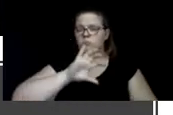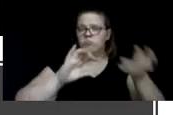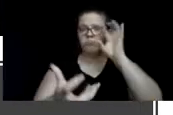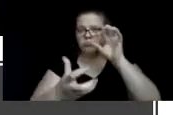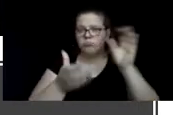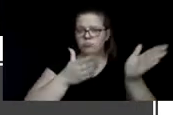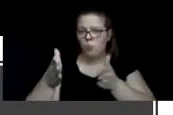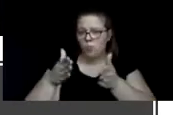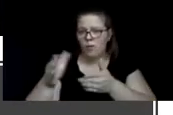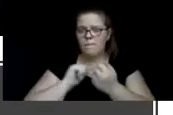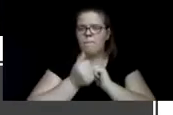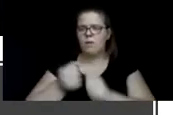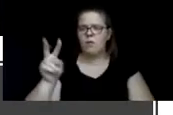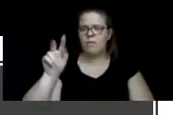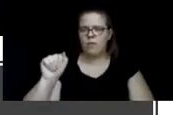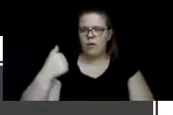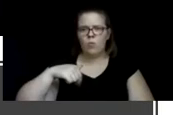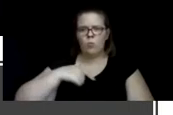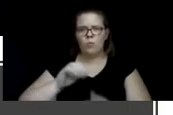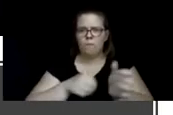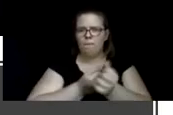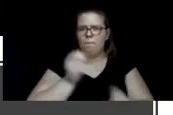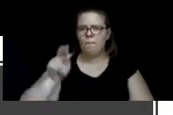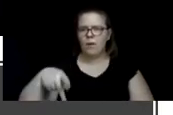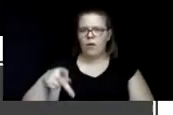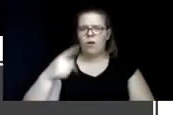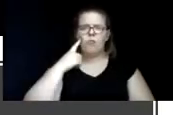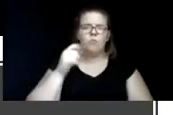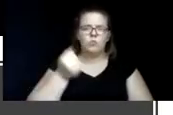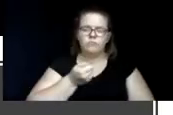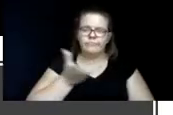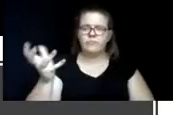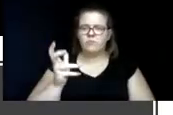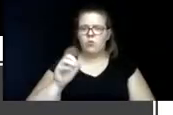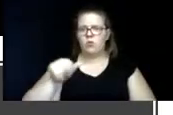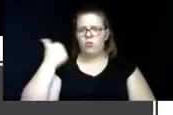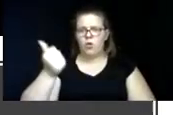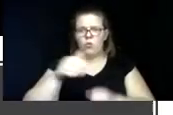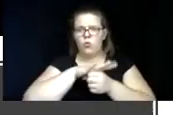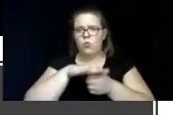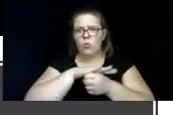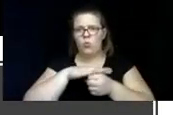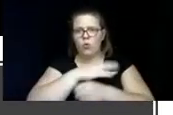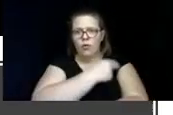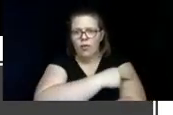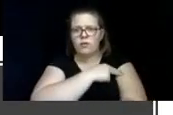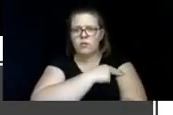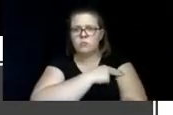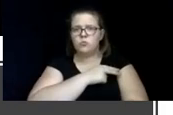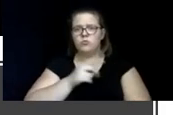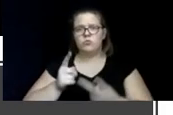VA was a backup to several other local hospitals and other